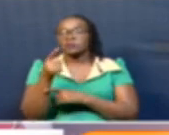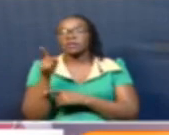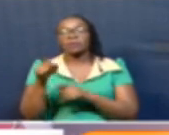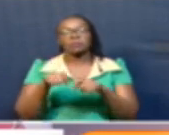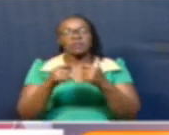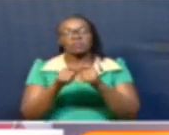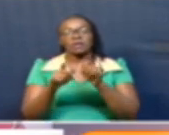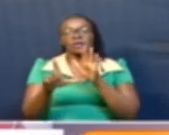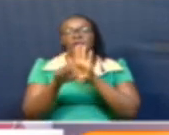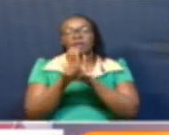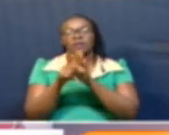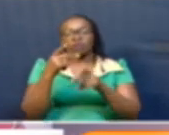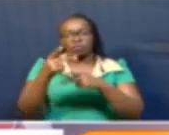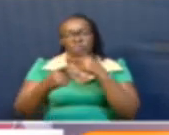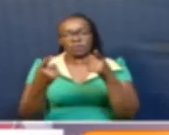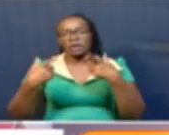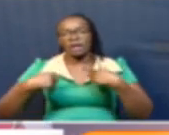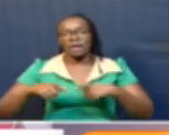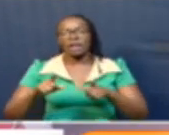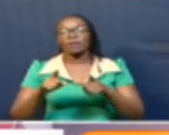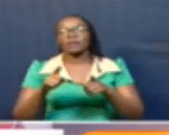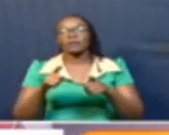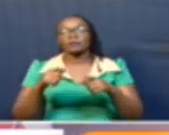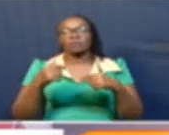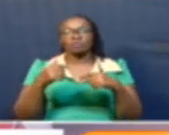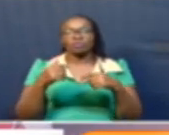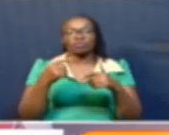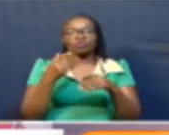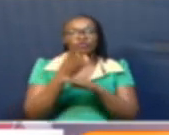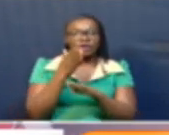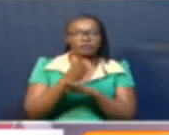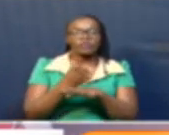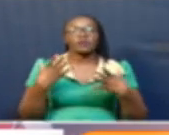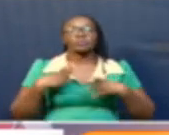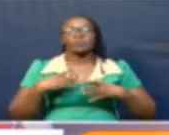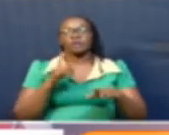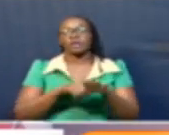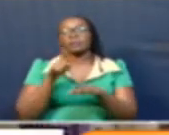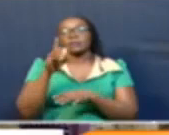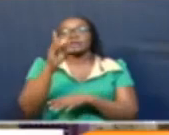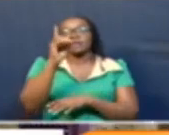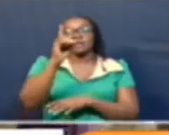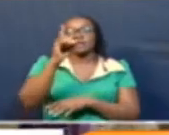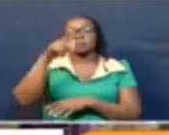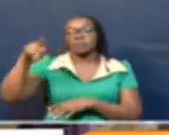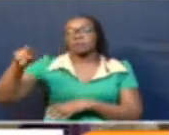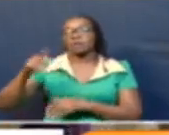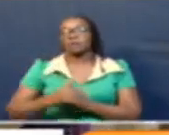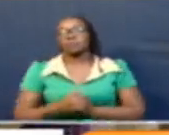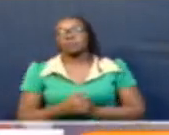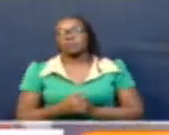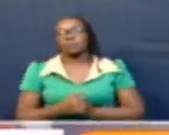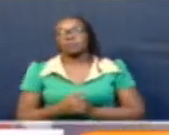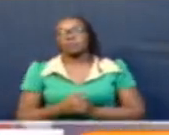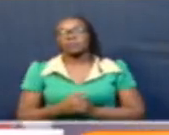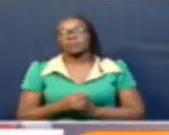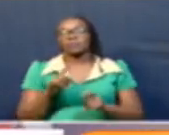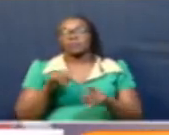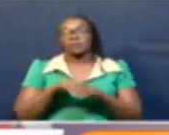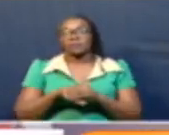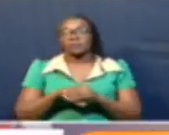process by allowing malicious prosecutions during his reign as the Director of Public Prosecutions. If the petition meets